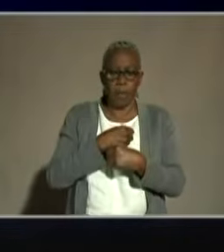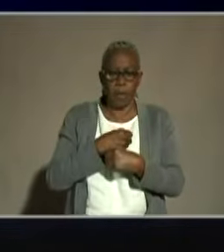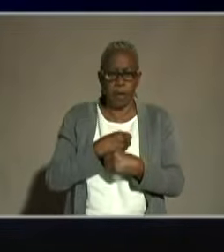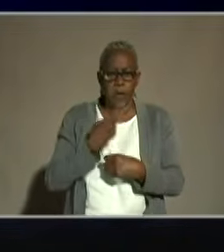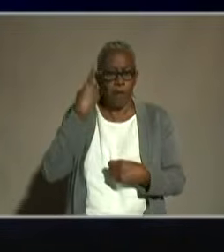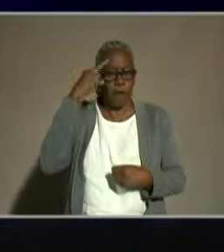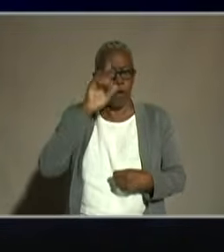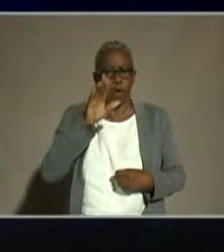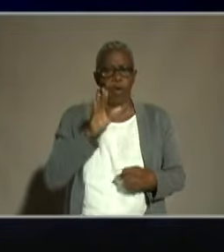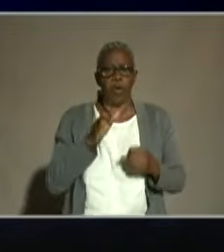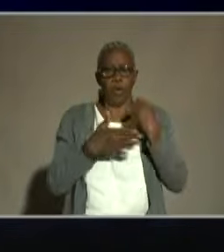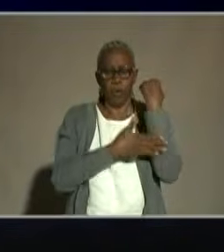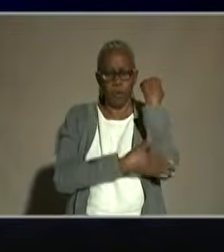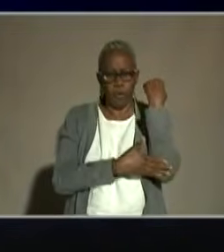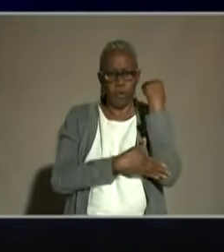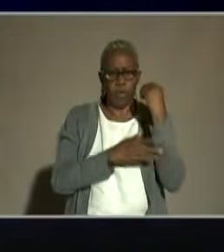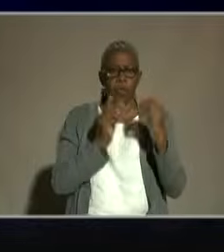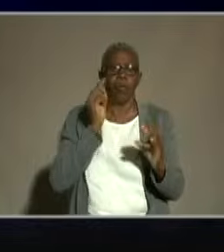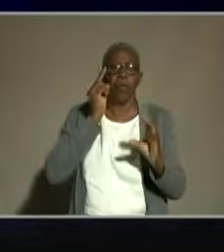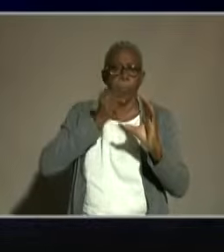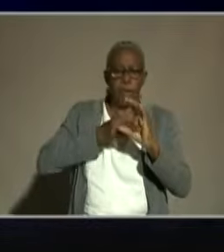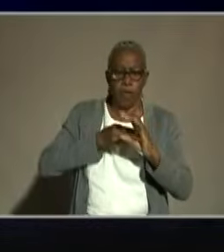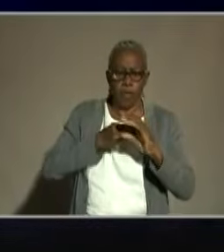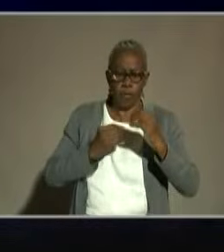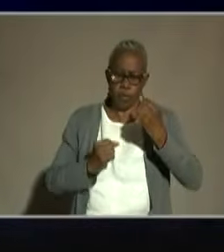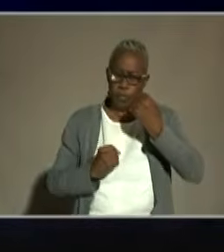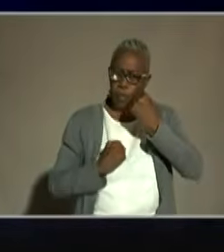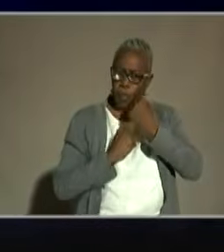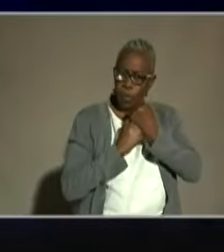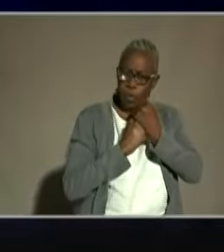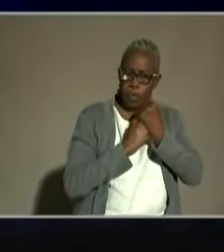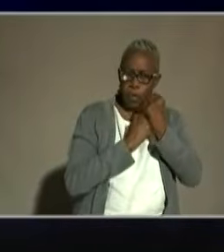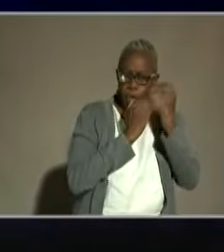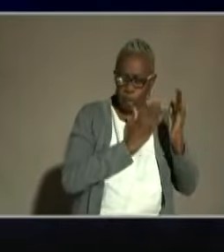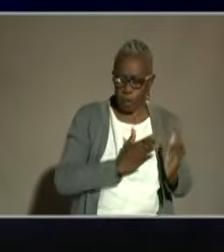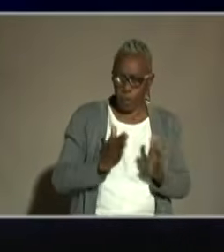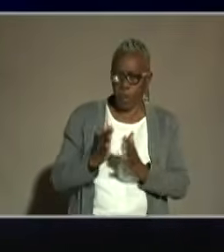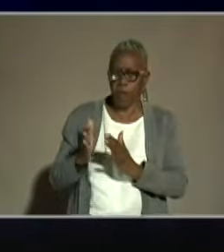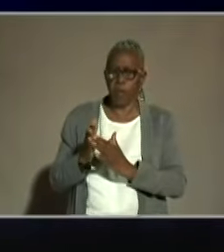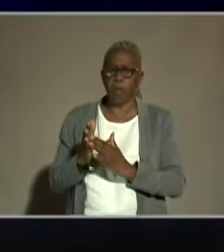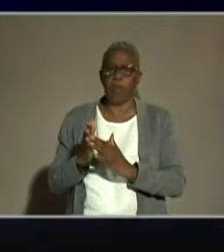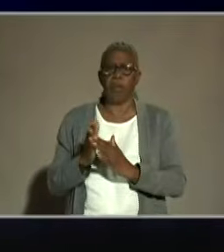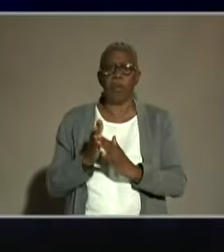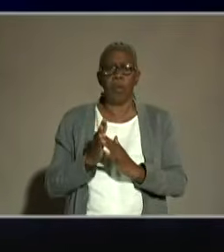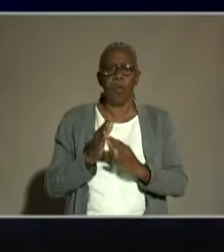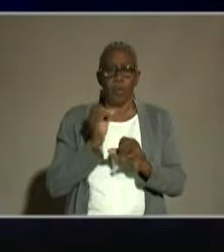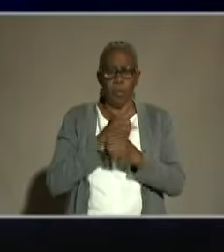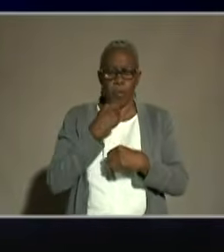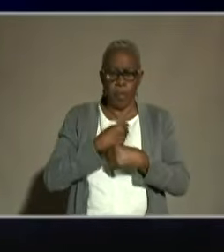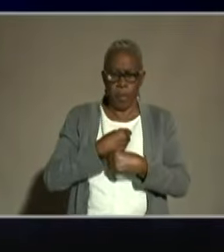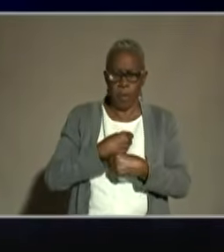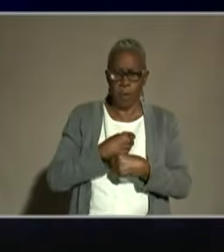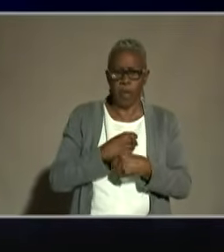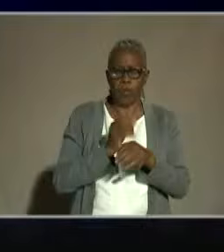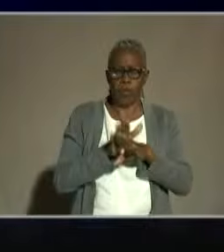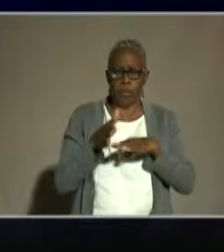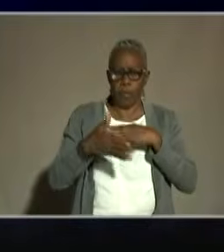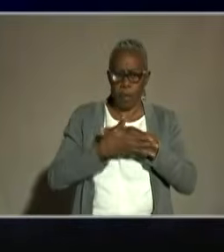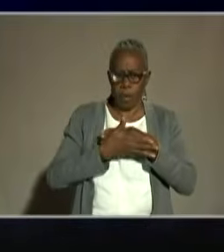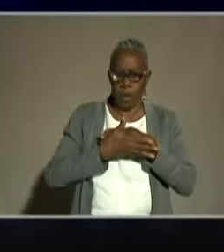your country, including supporting a process that would make a Jamaican head of state